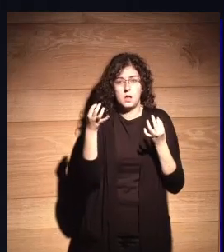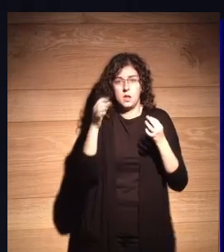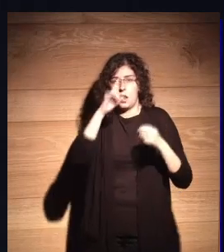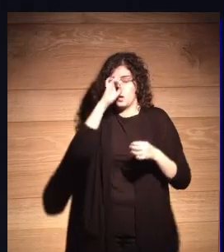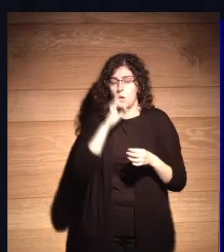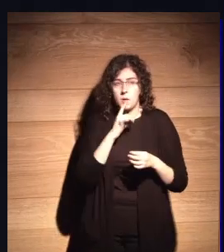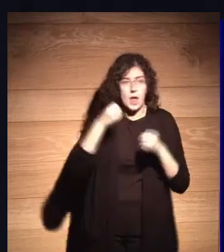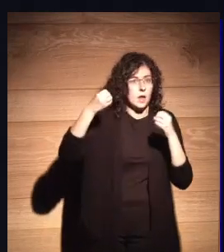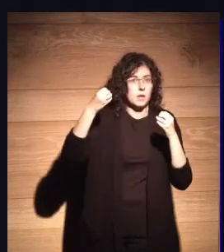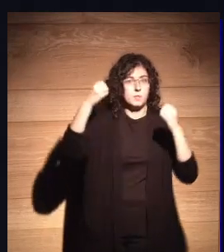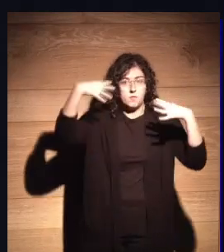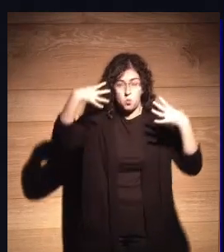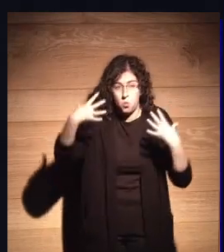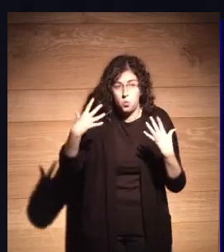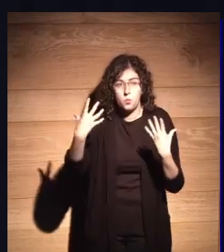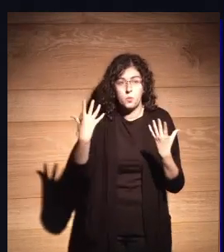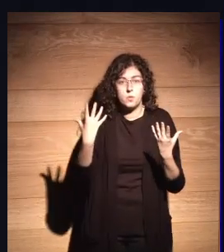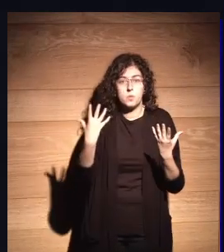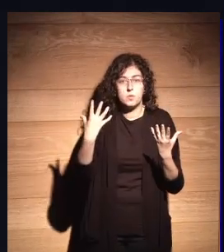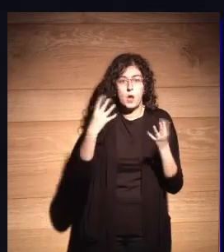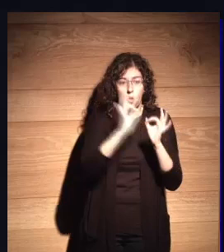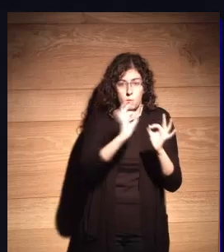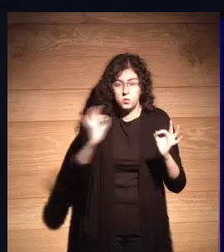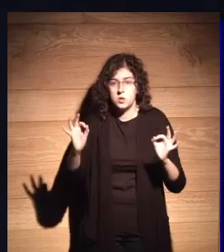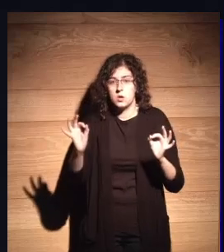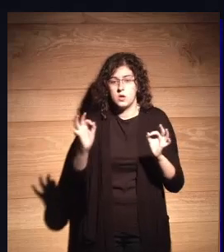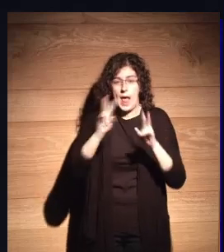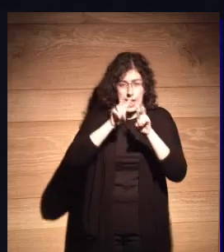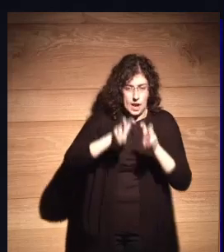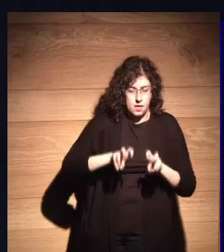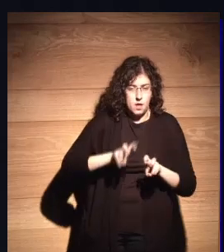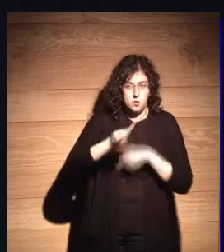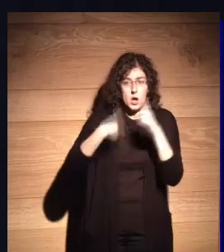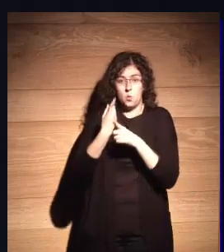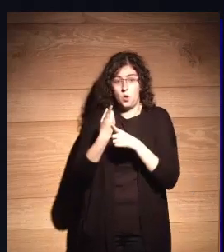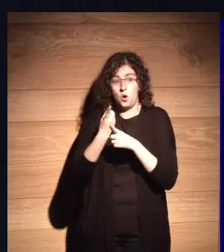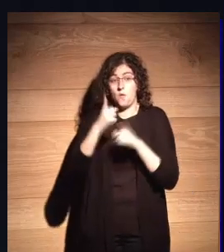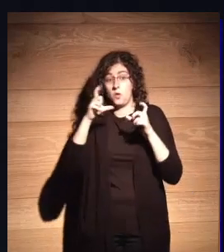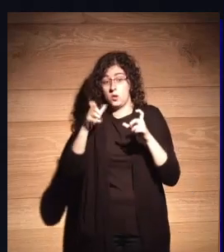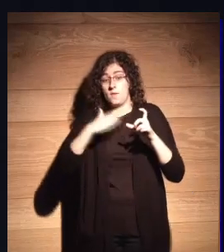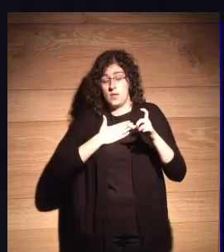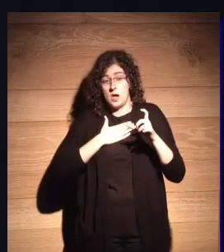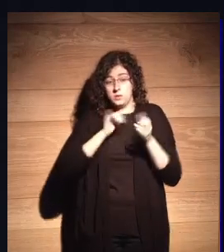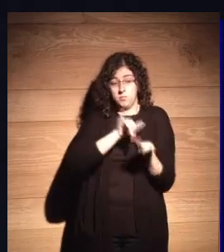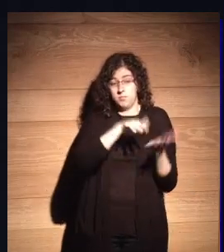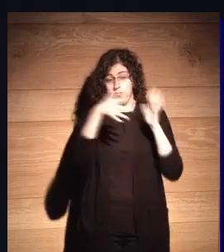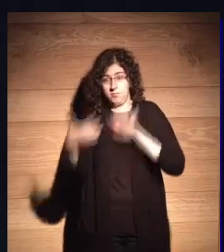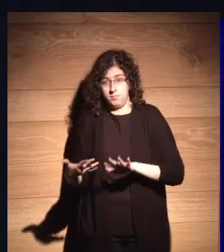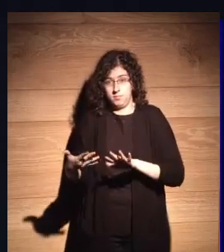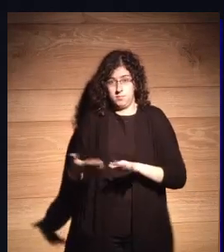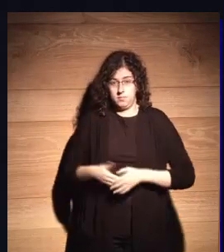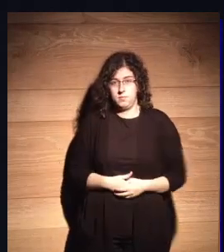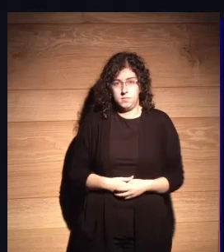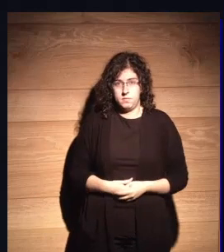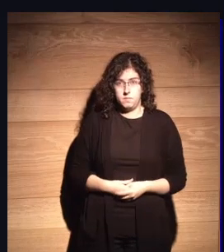to try and analyze it, and then kind of incorporate some of those lessons into your own work. That